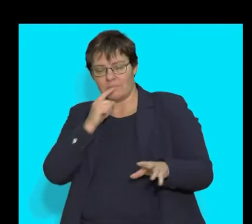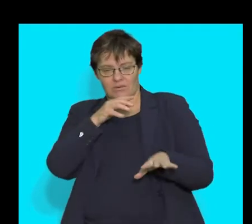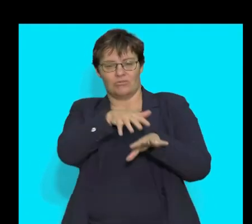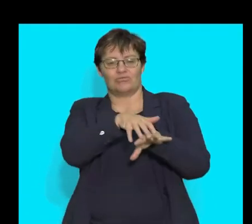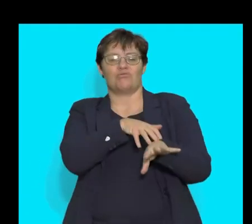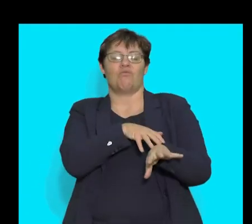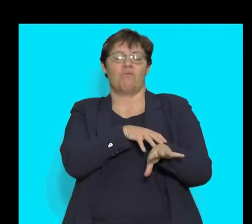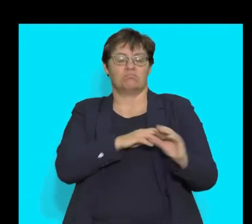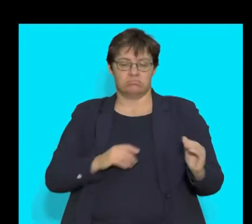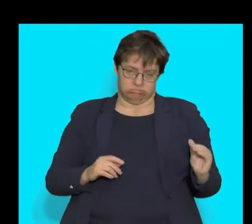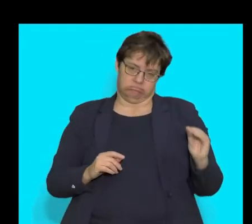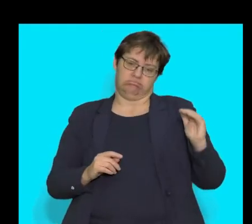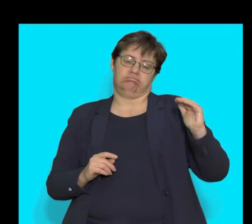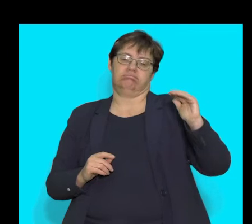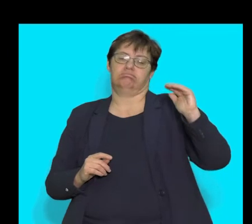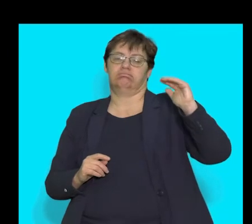down.